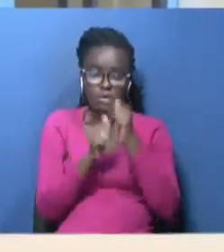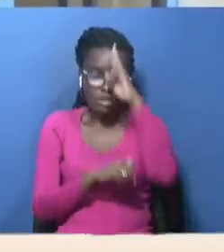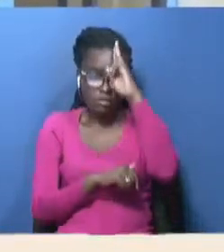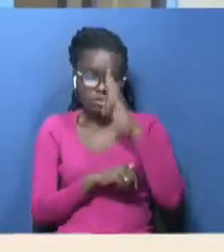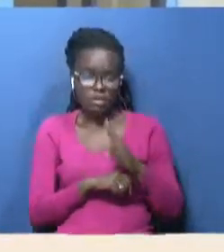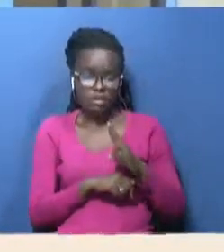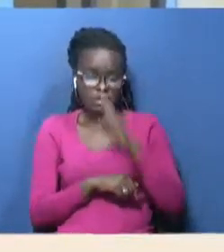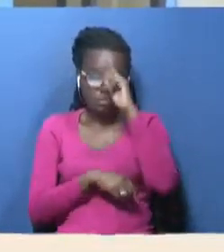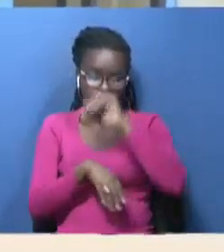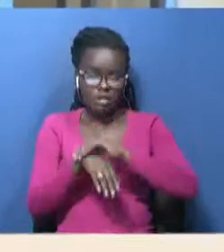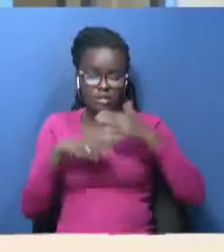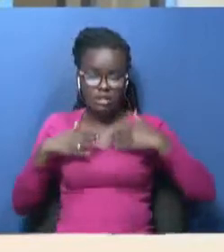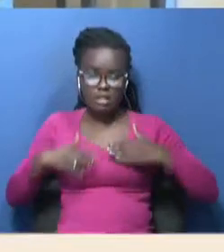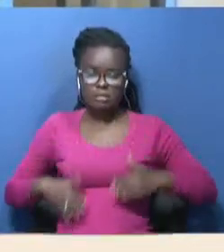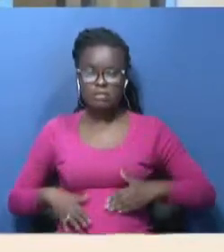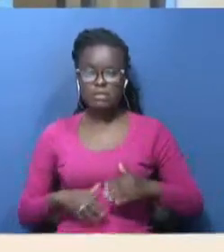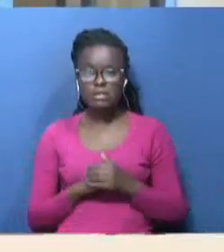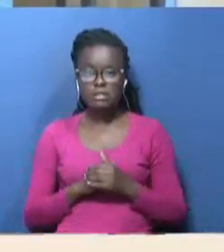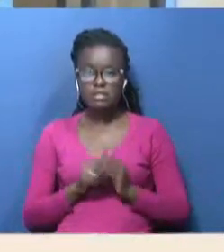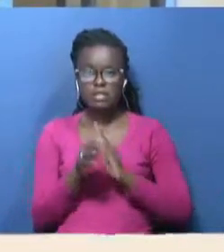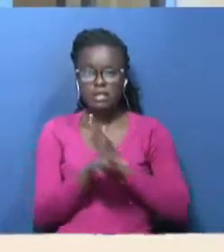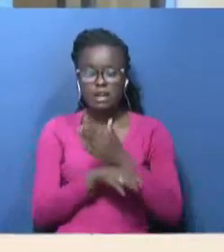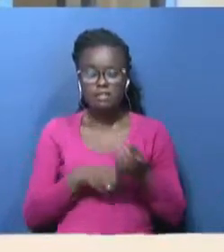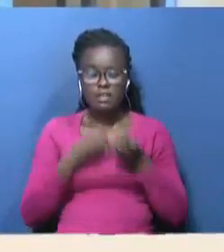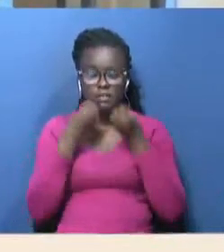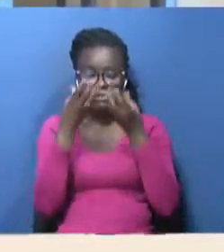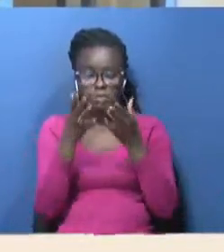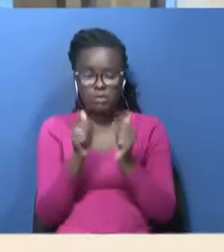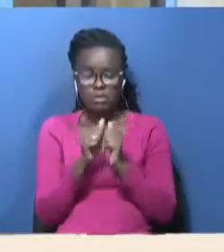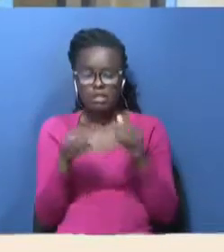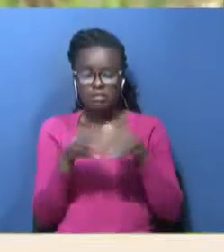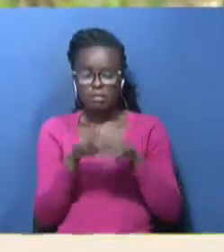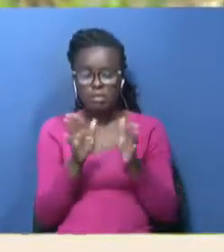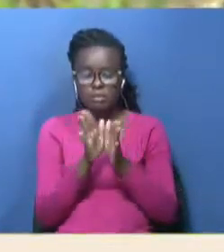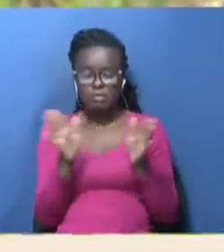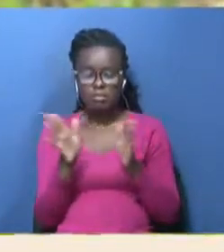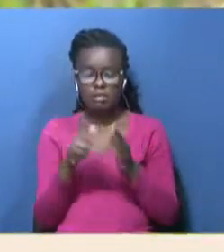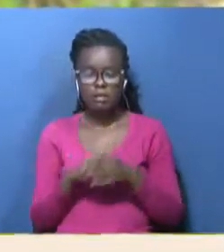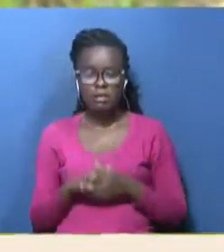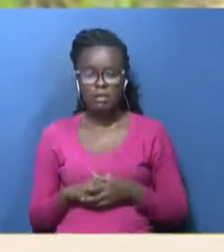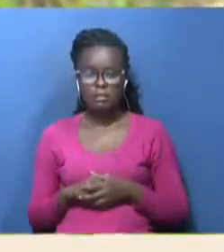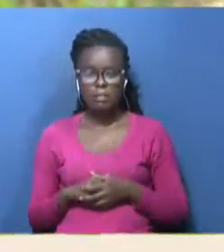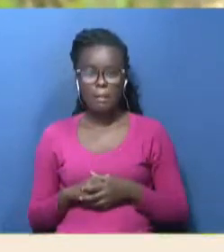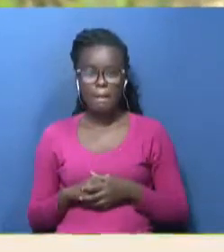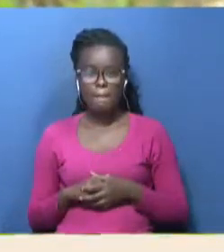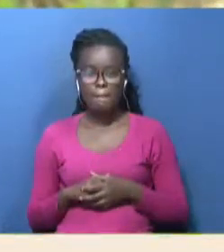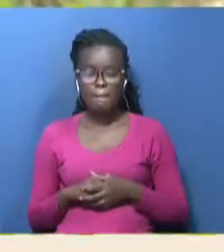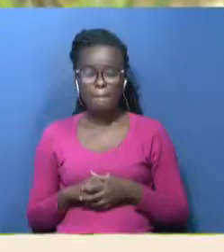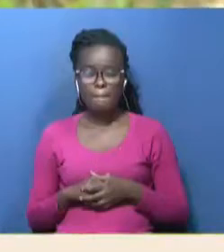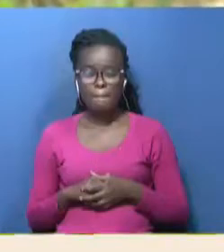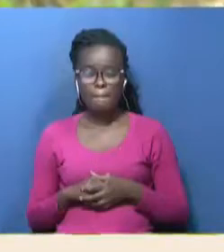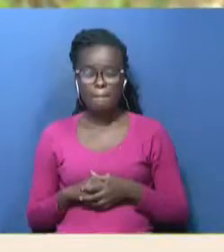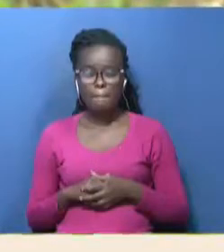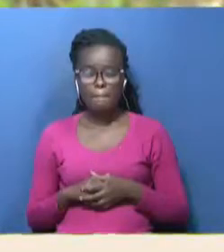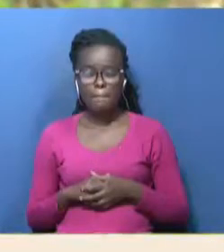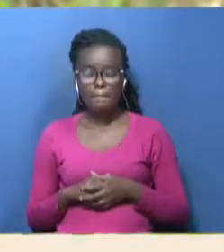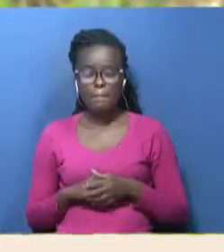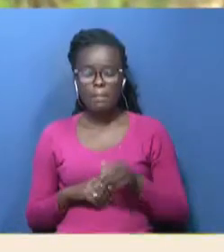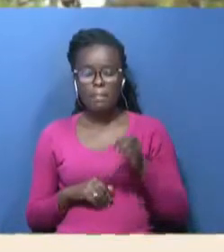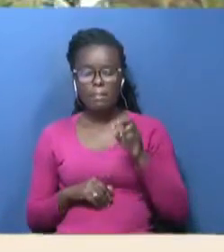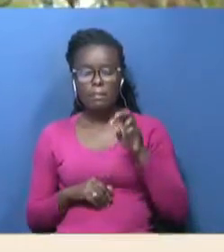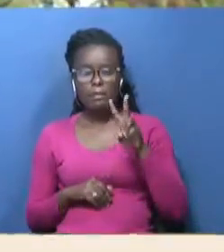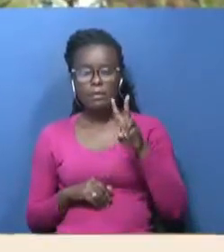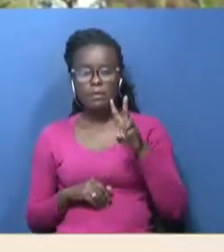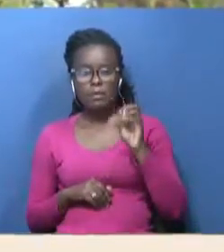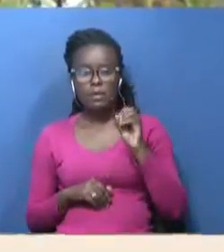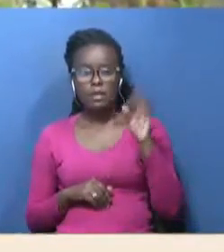collected the bodies after being informed by the members of the public. Kuringana na gĩcunjĩ kĩa